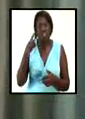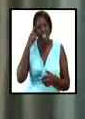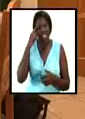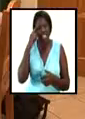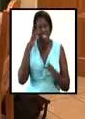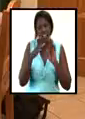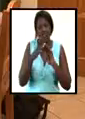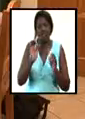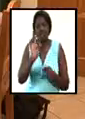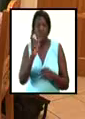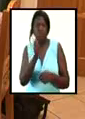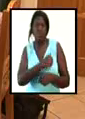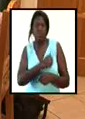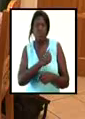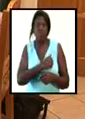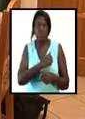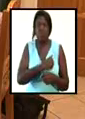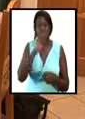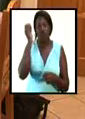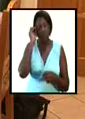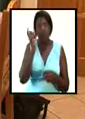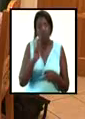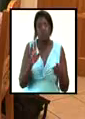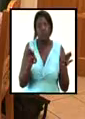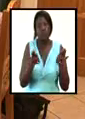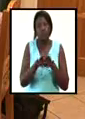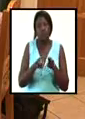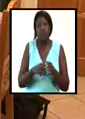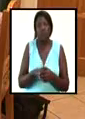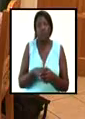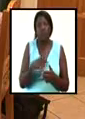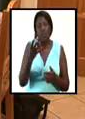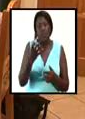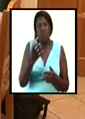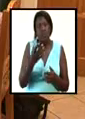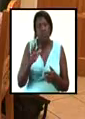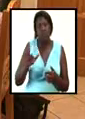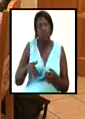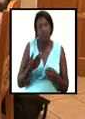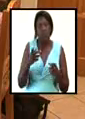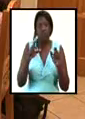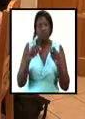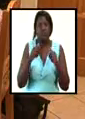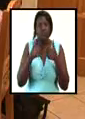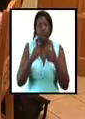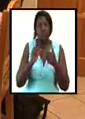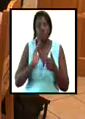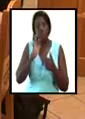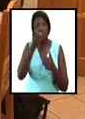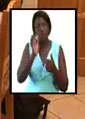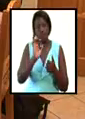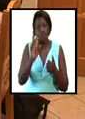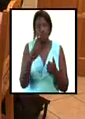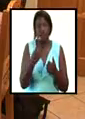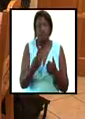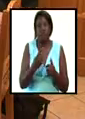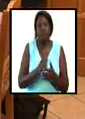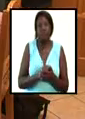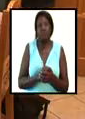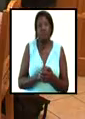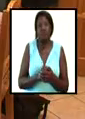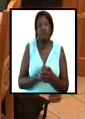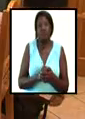out? She has such high expectations of you. Liz, she's so proud of you,